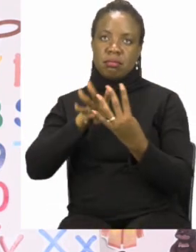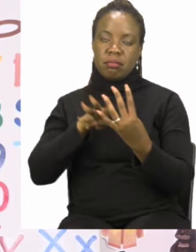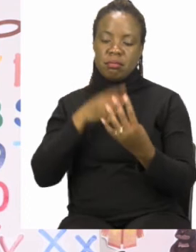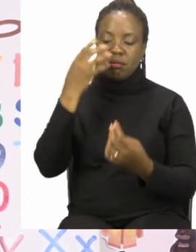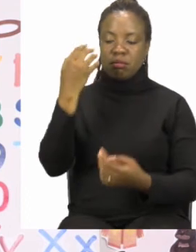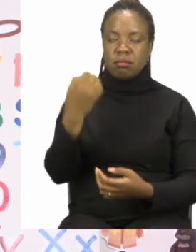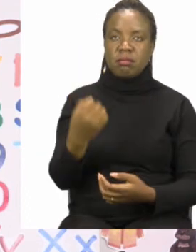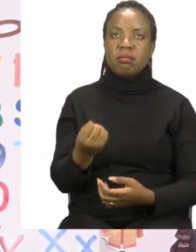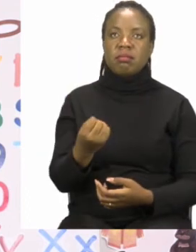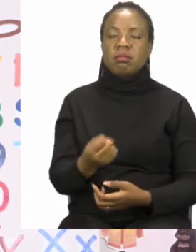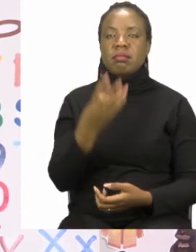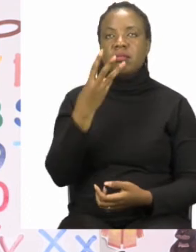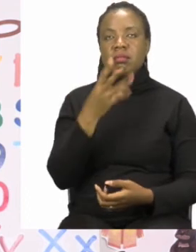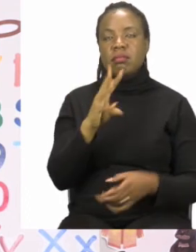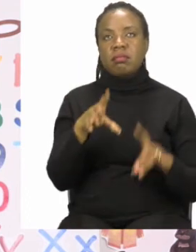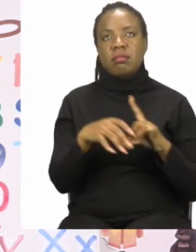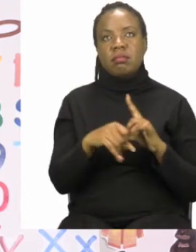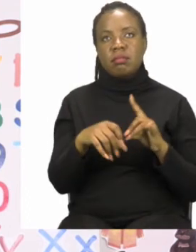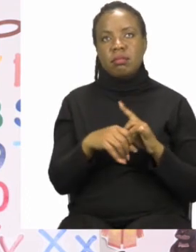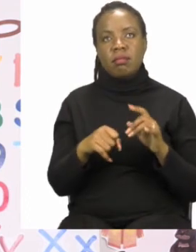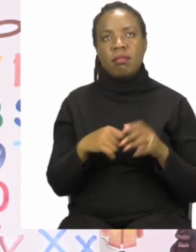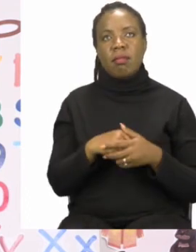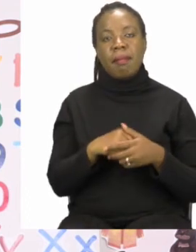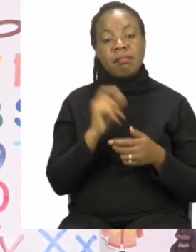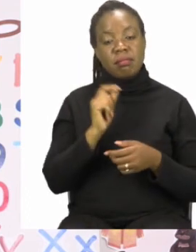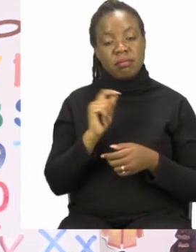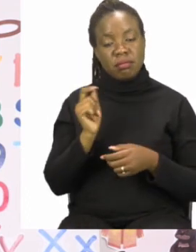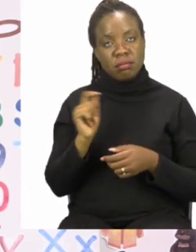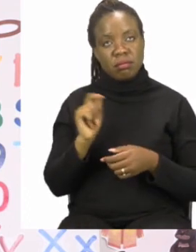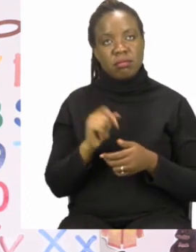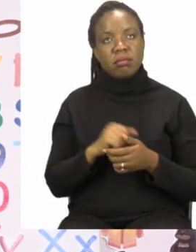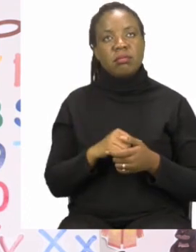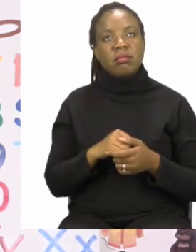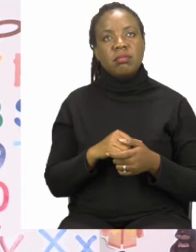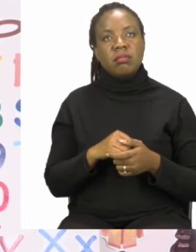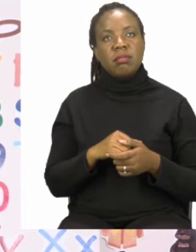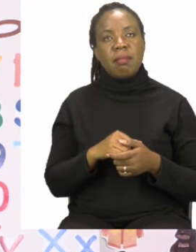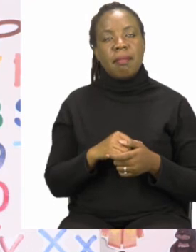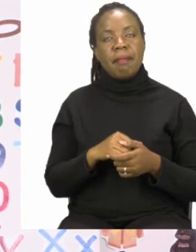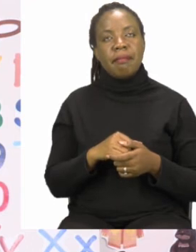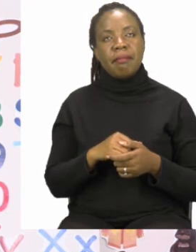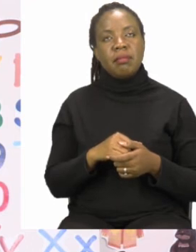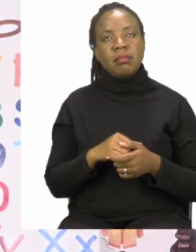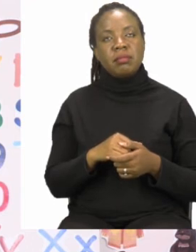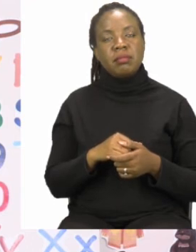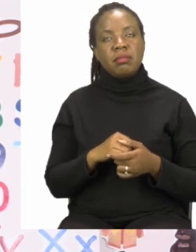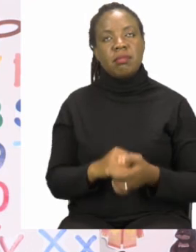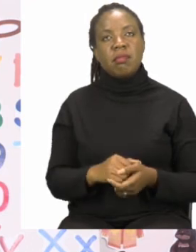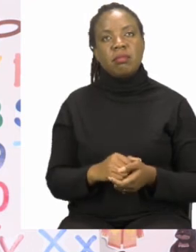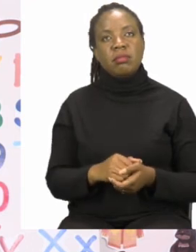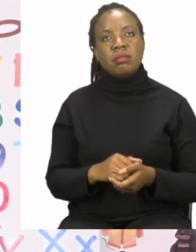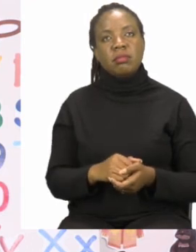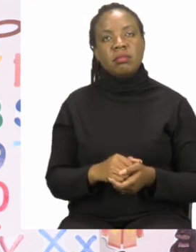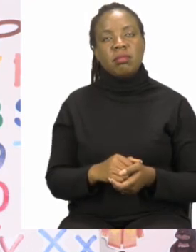6 goats. That is the sentence I would like you to write after you have worked it out. So you